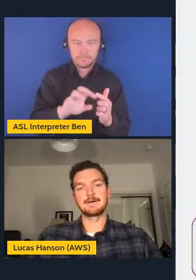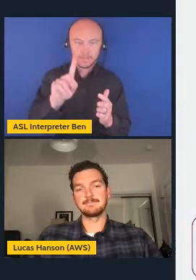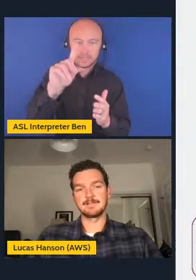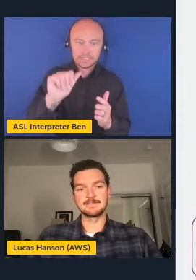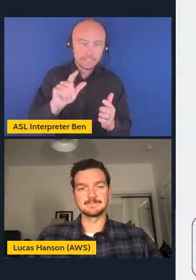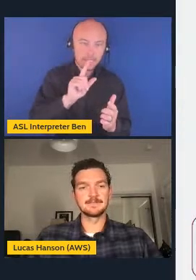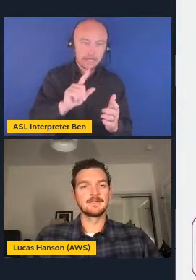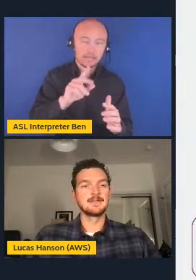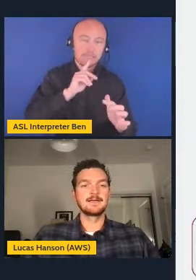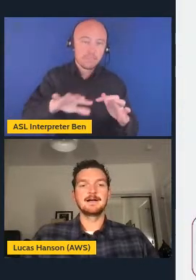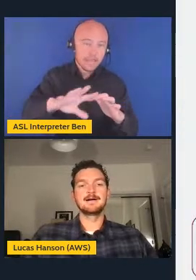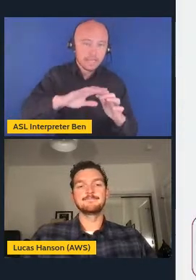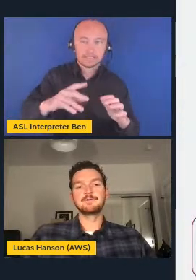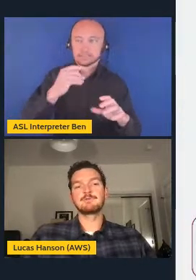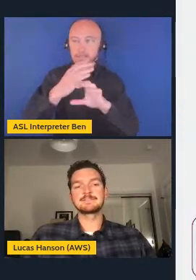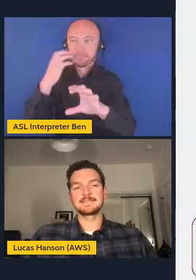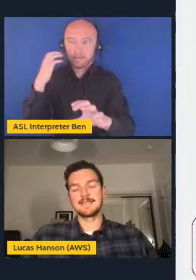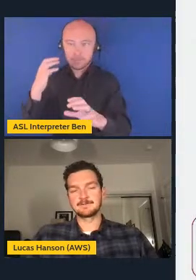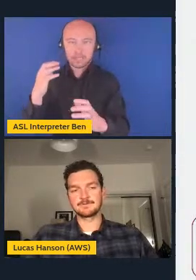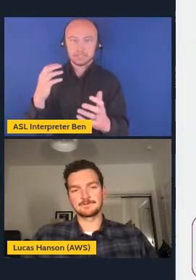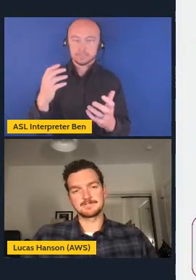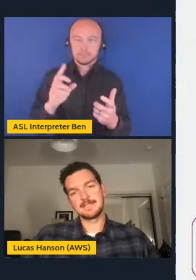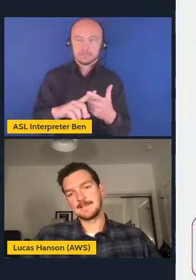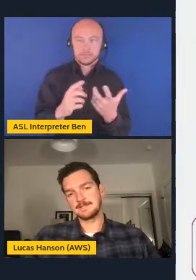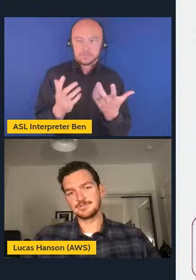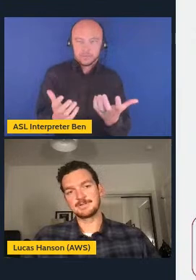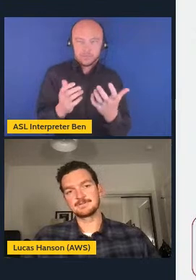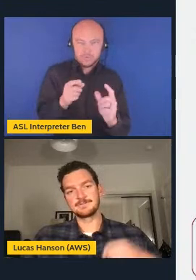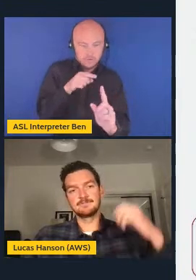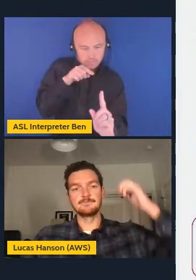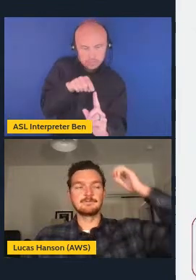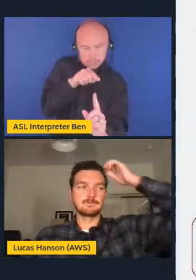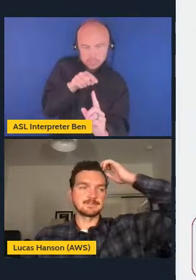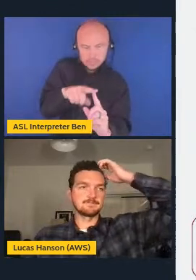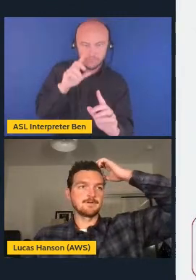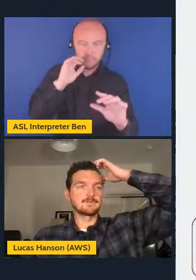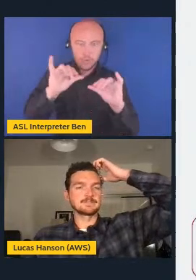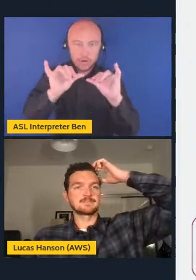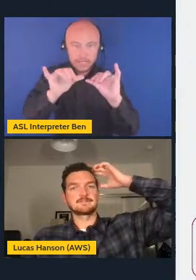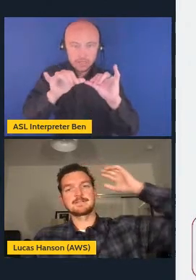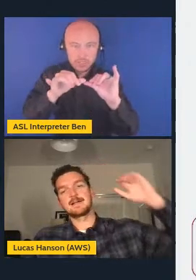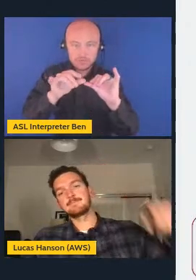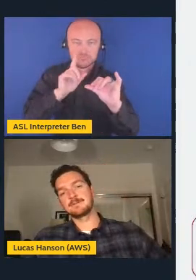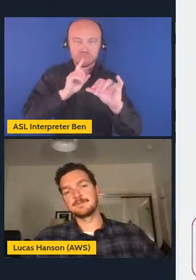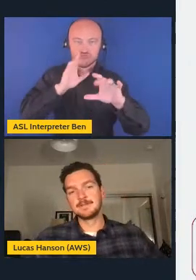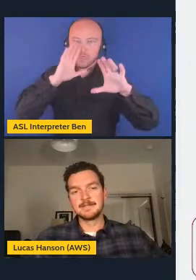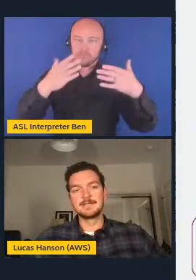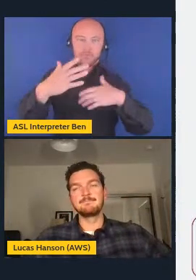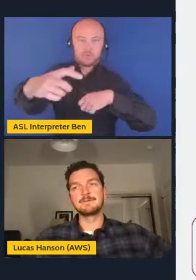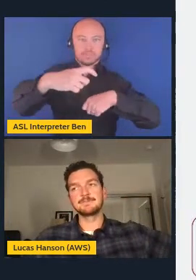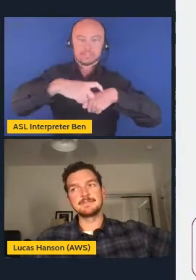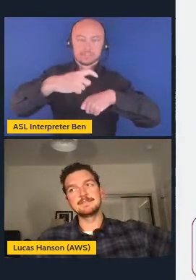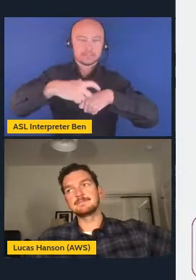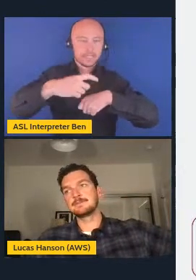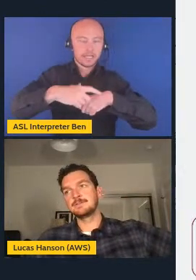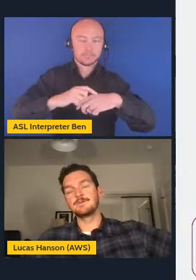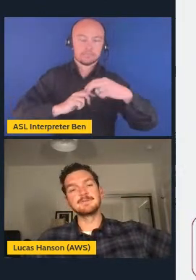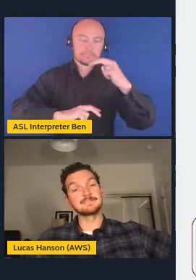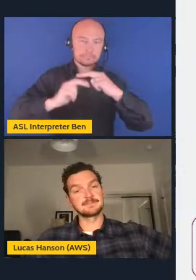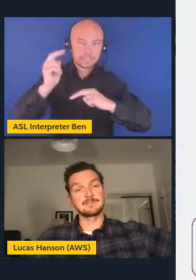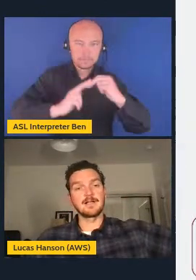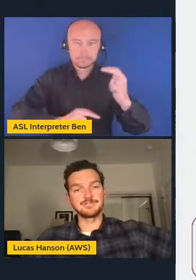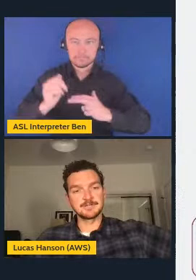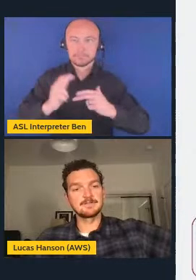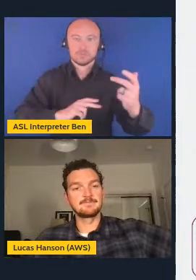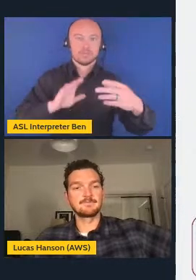data pipelines. We wanted to cater towards data engineers who wanted to focus their time on building,